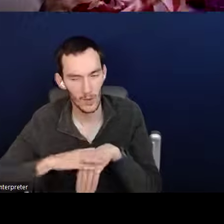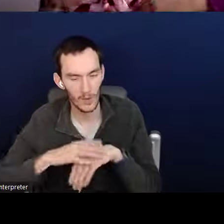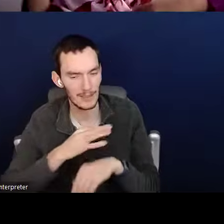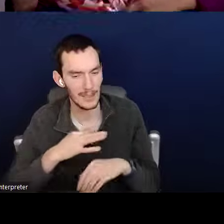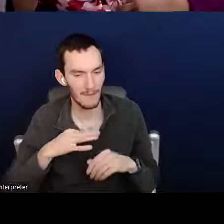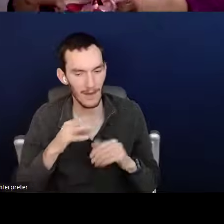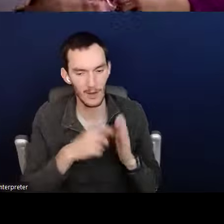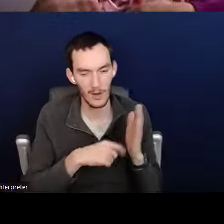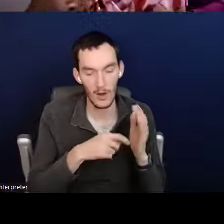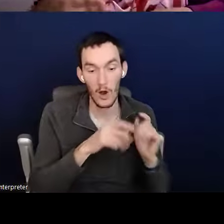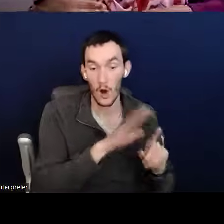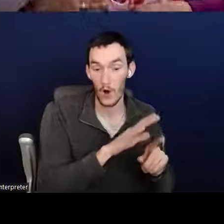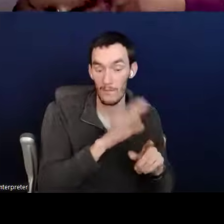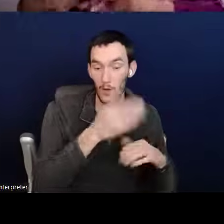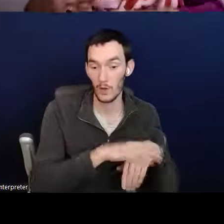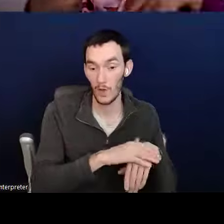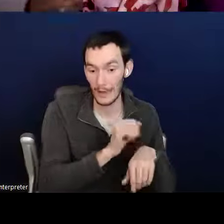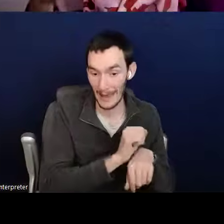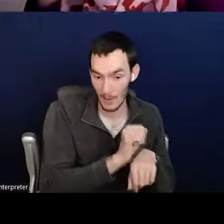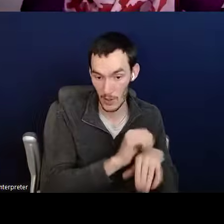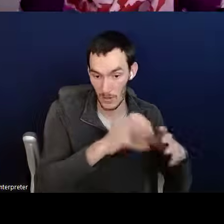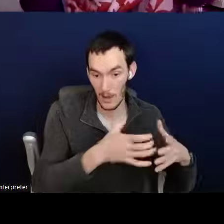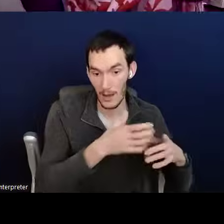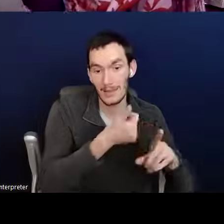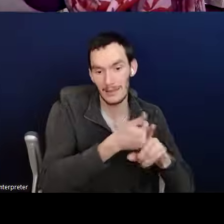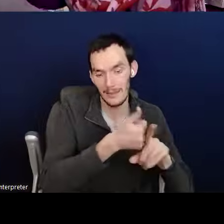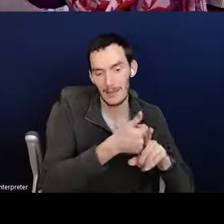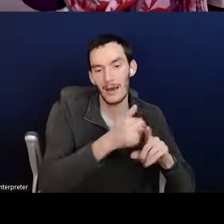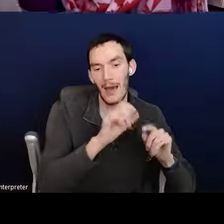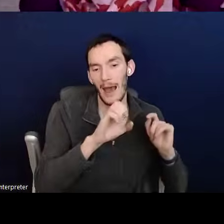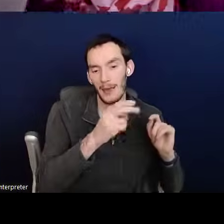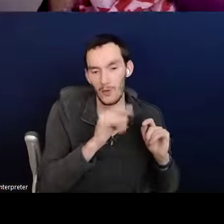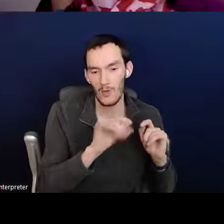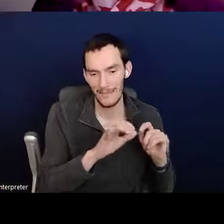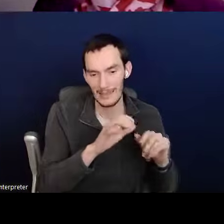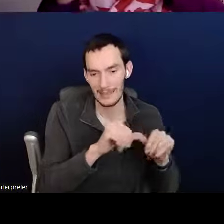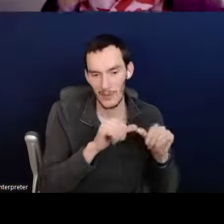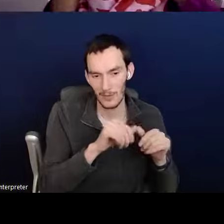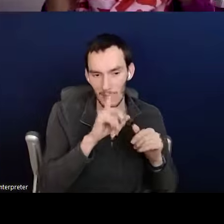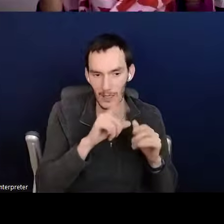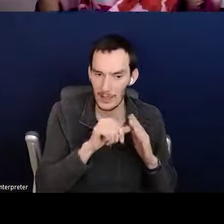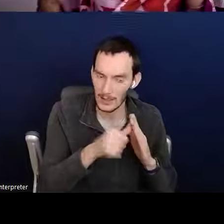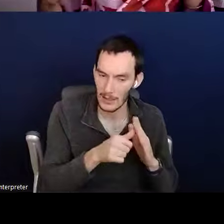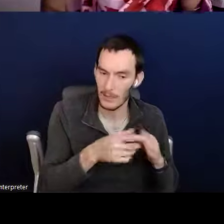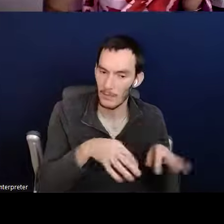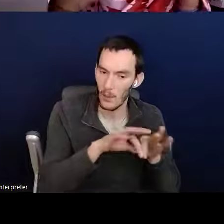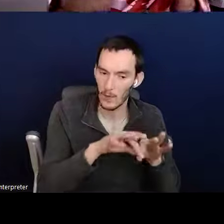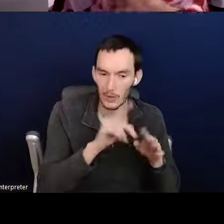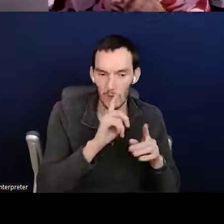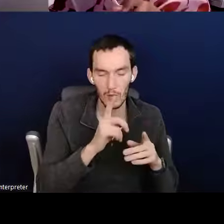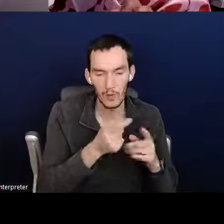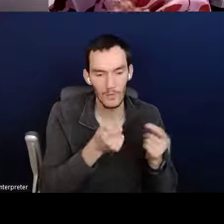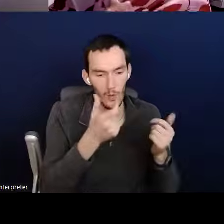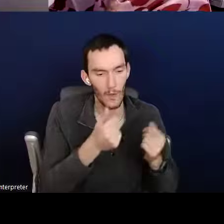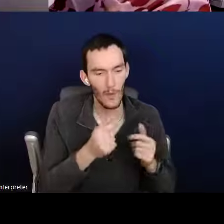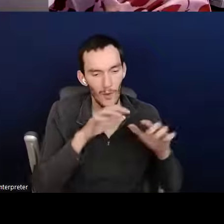Mickle's focus on laboring bodies as a distinct ethnographic space is absolutely essential to undo the colonial violence that holds such bodies